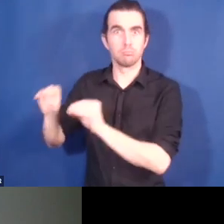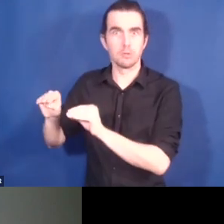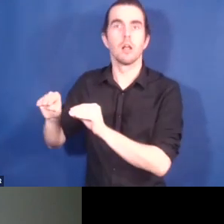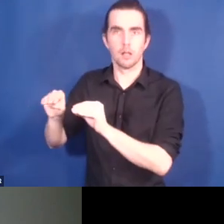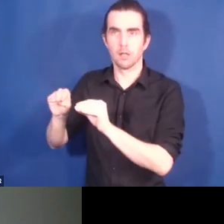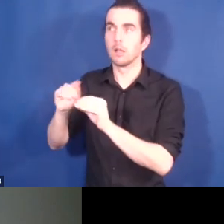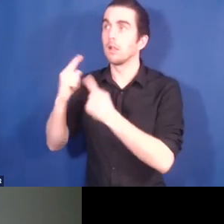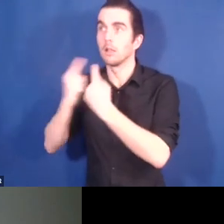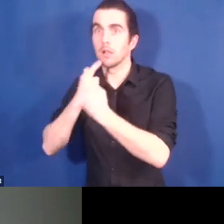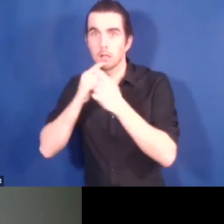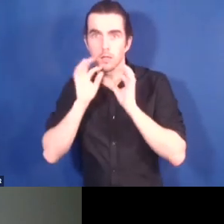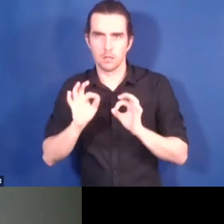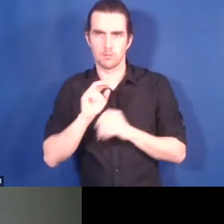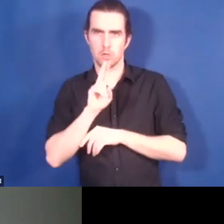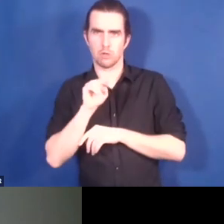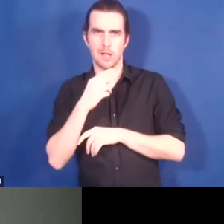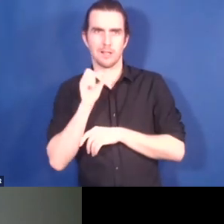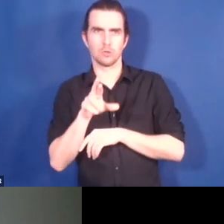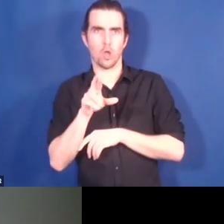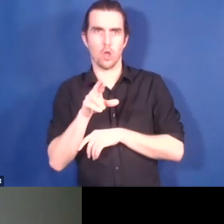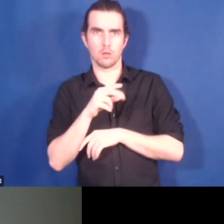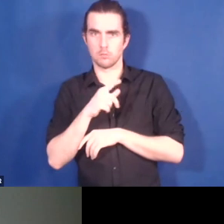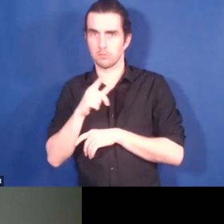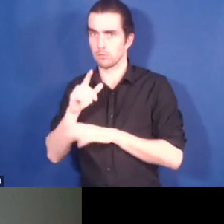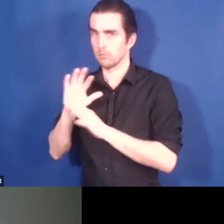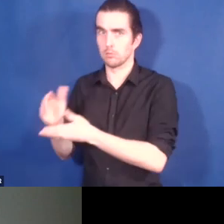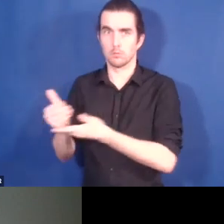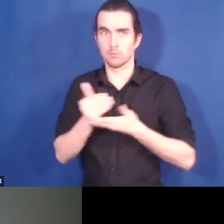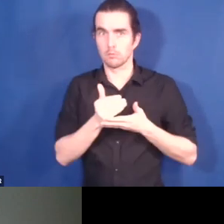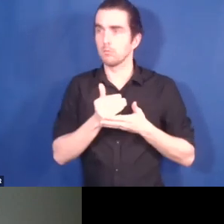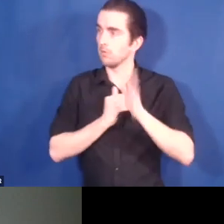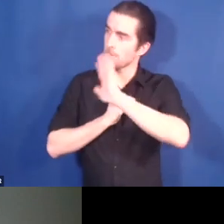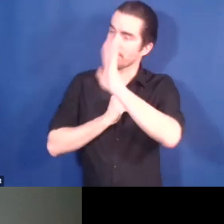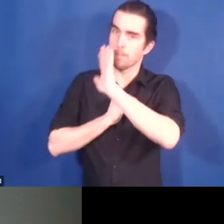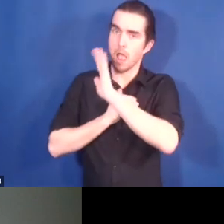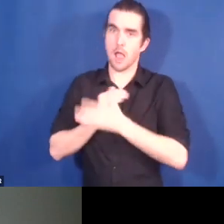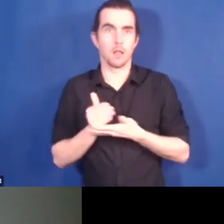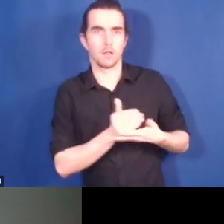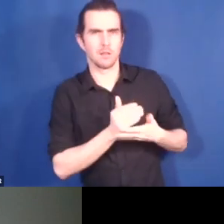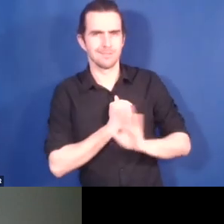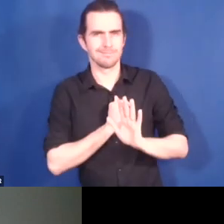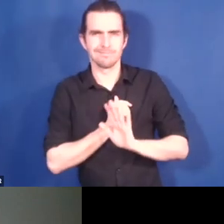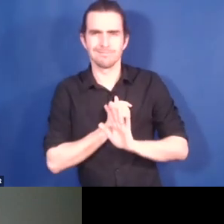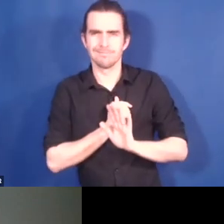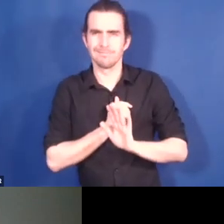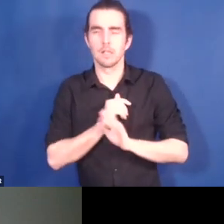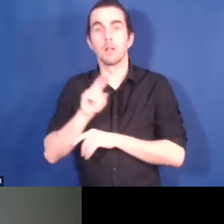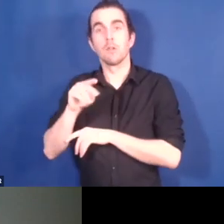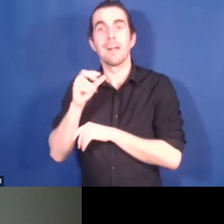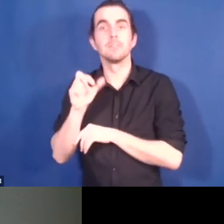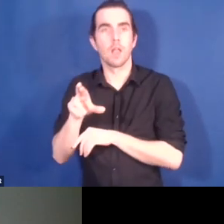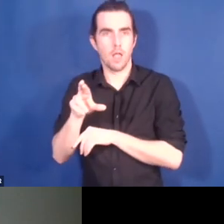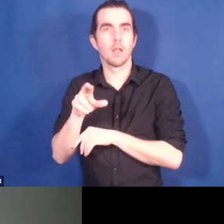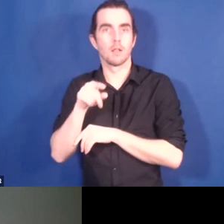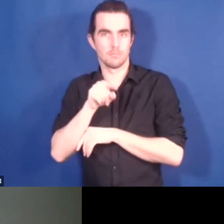returnees back into their country of nationality. And I think this aspect of